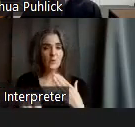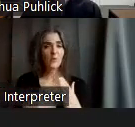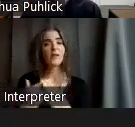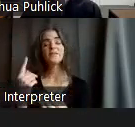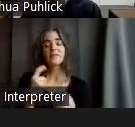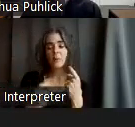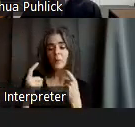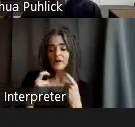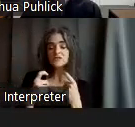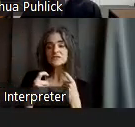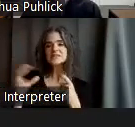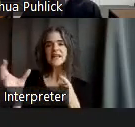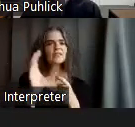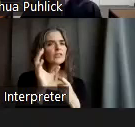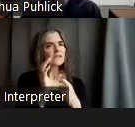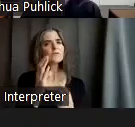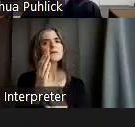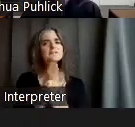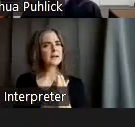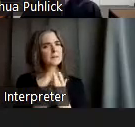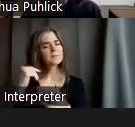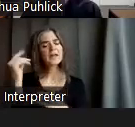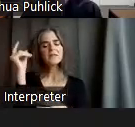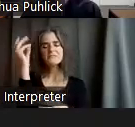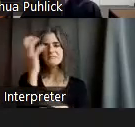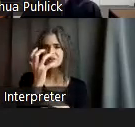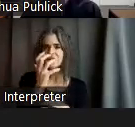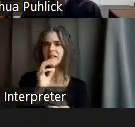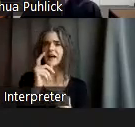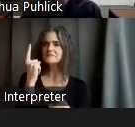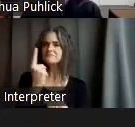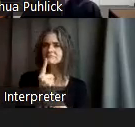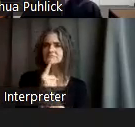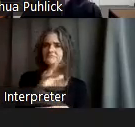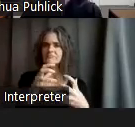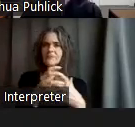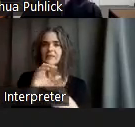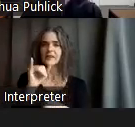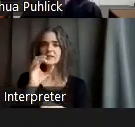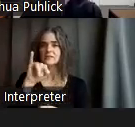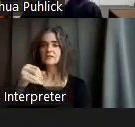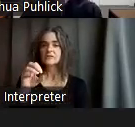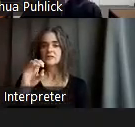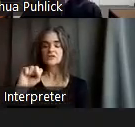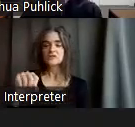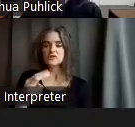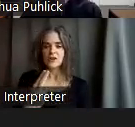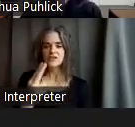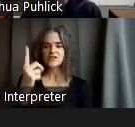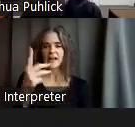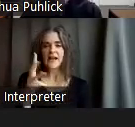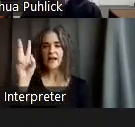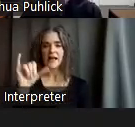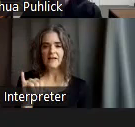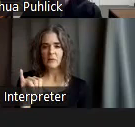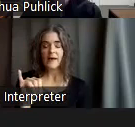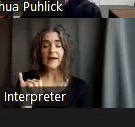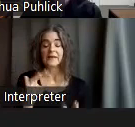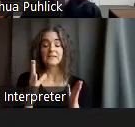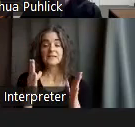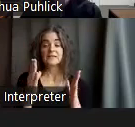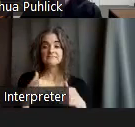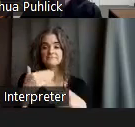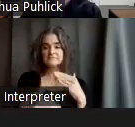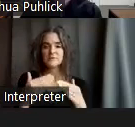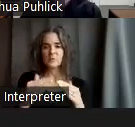for questions that seem apt. Josh will break in the middle of the presentation for a quick Q&A, and then we'll save a lot of time